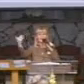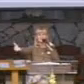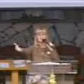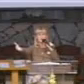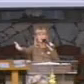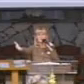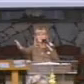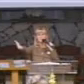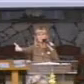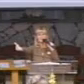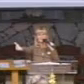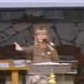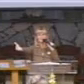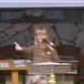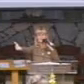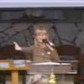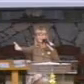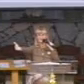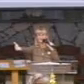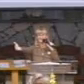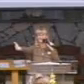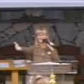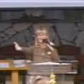drill expert, Ms. Maureen Lover.